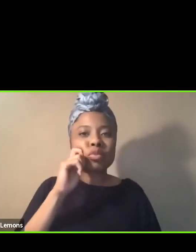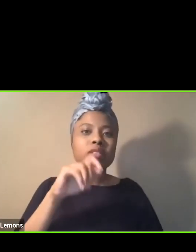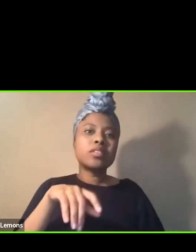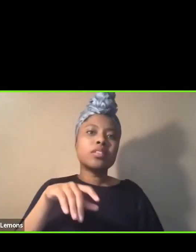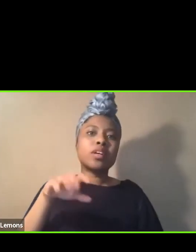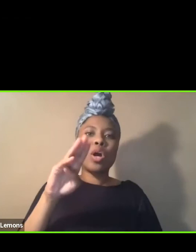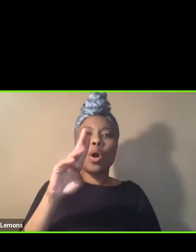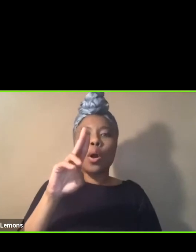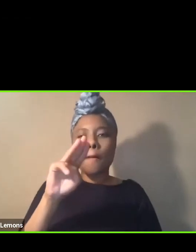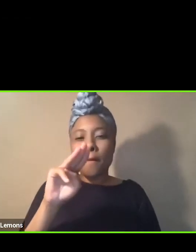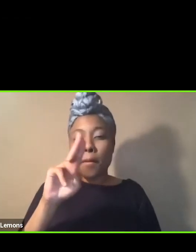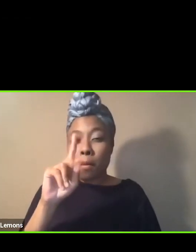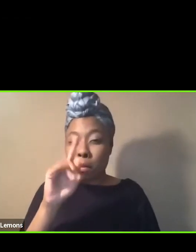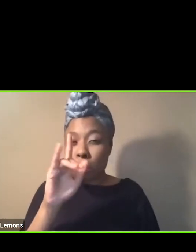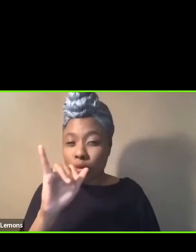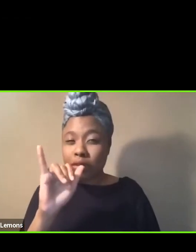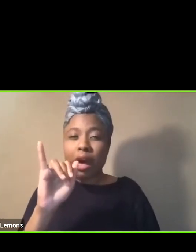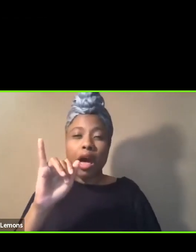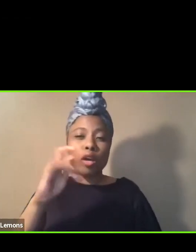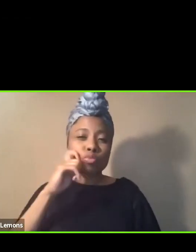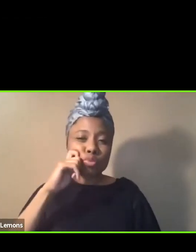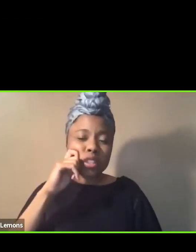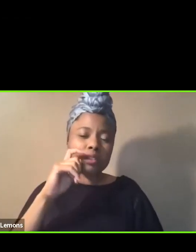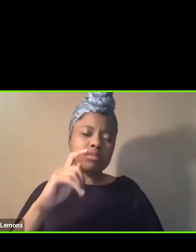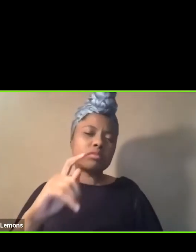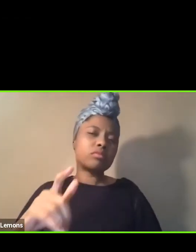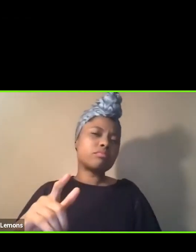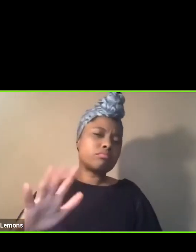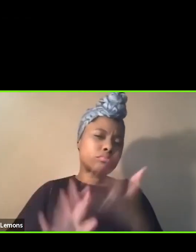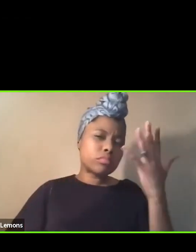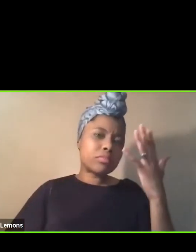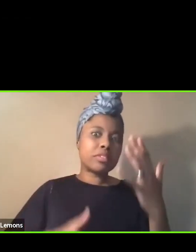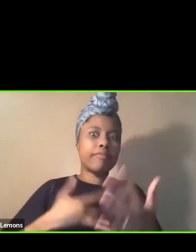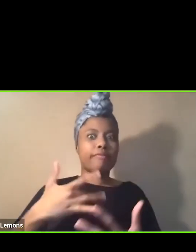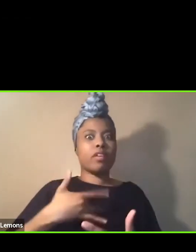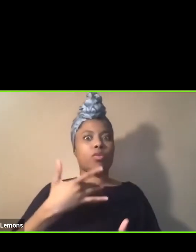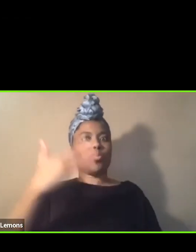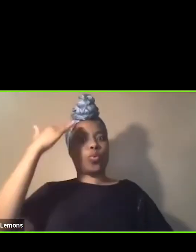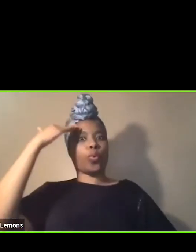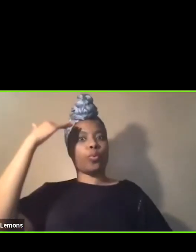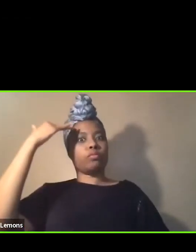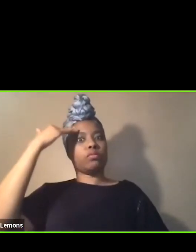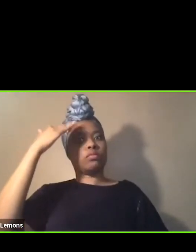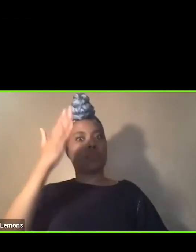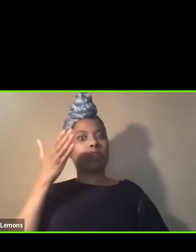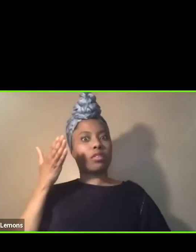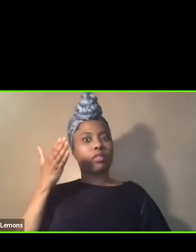and Filipino heritage, to feel and to know that it's